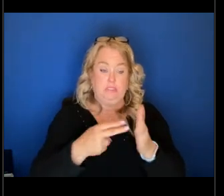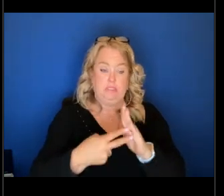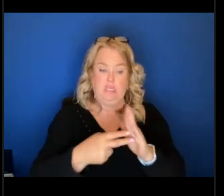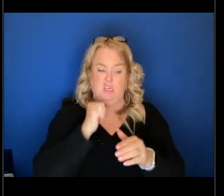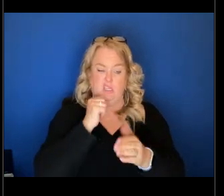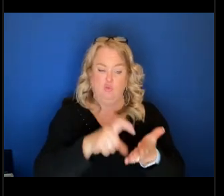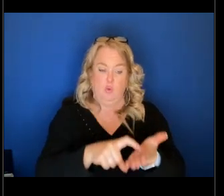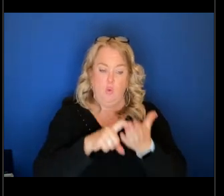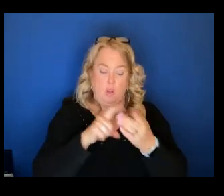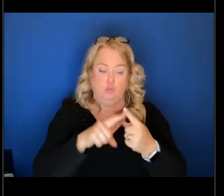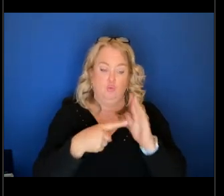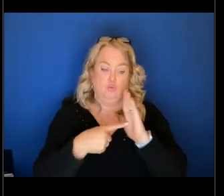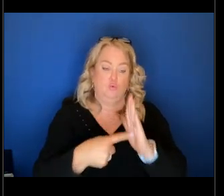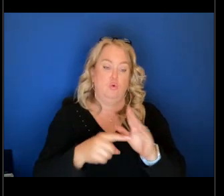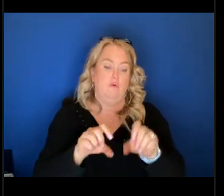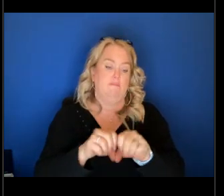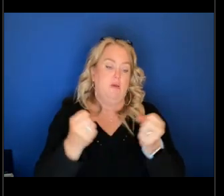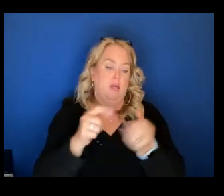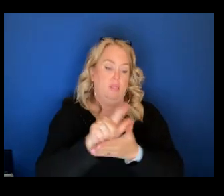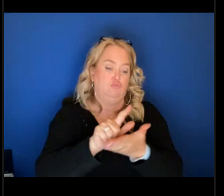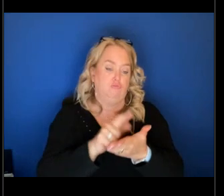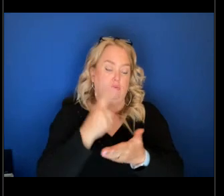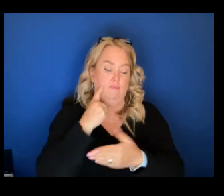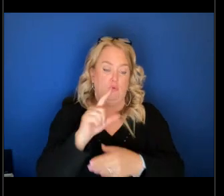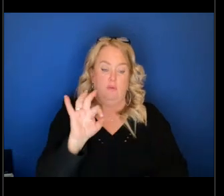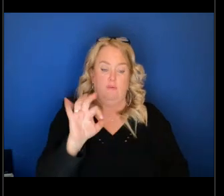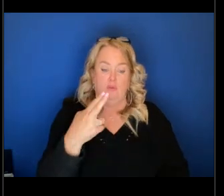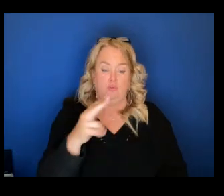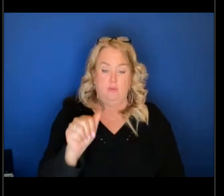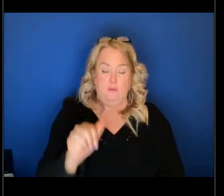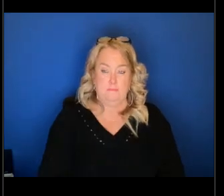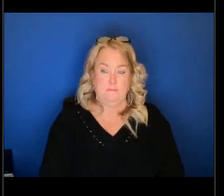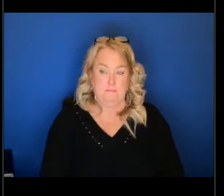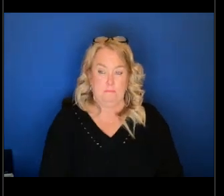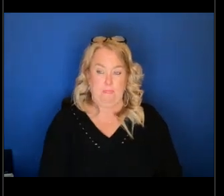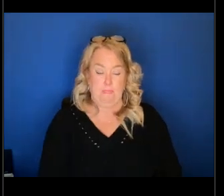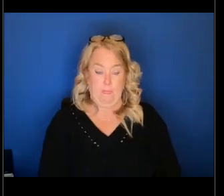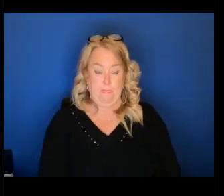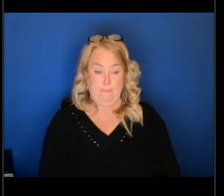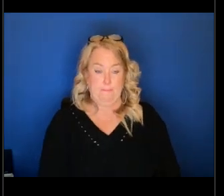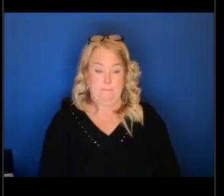Intent is not required to show a violation of the FHA.